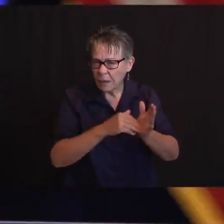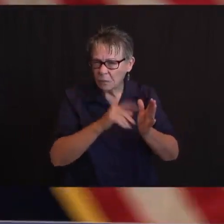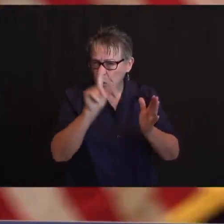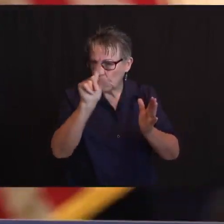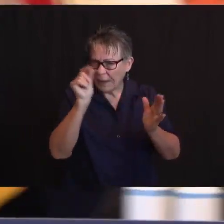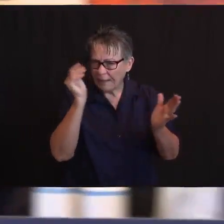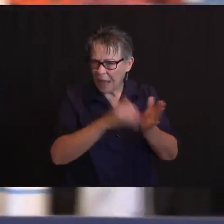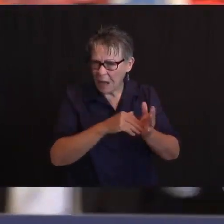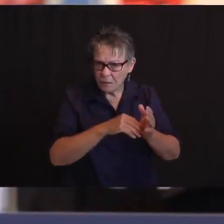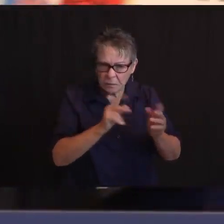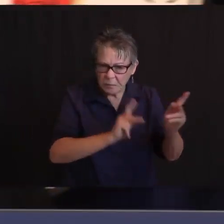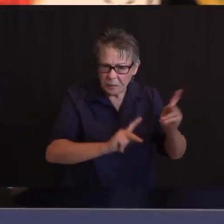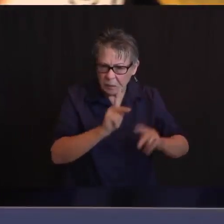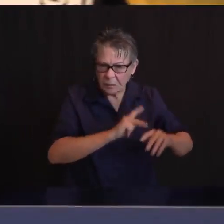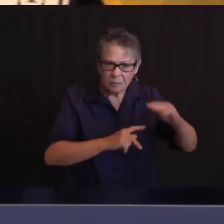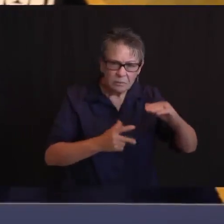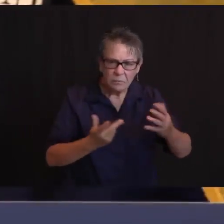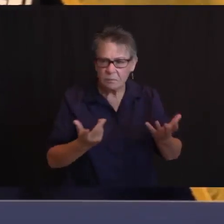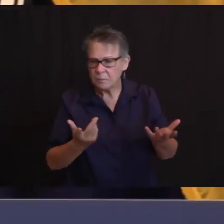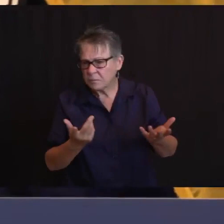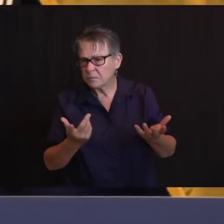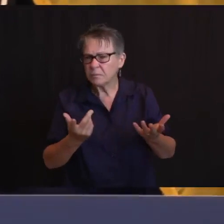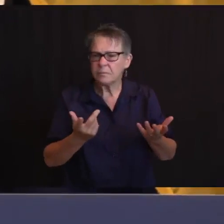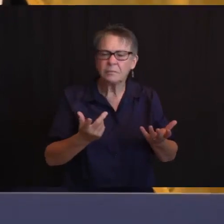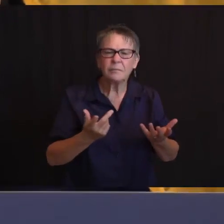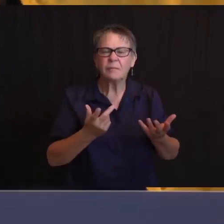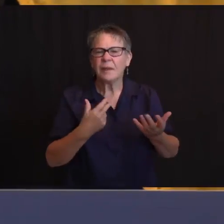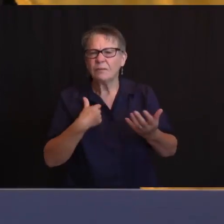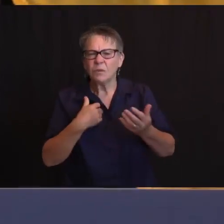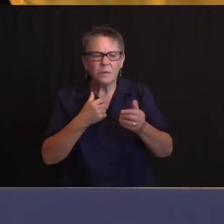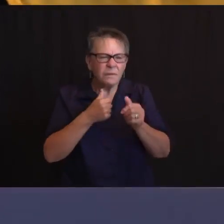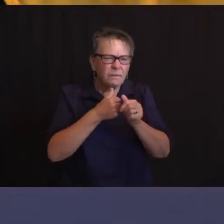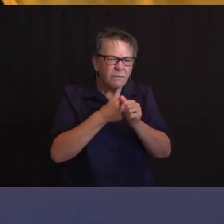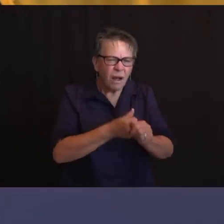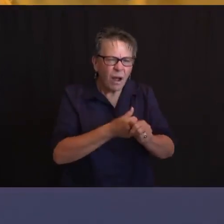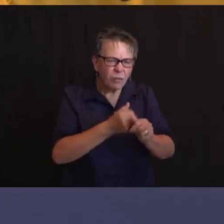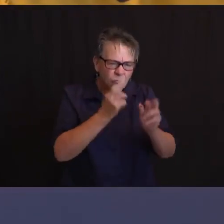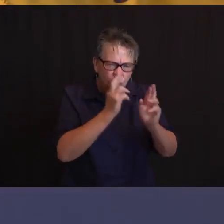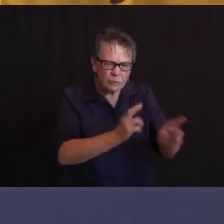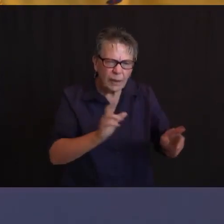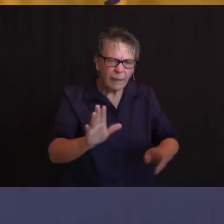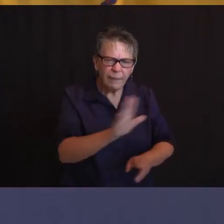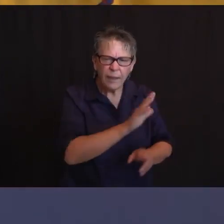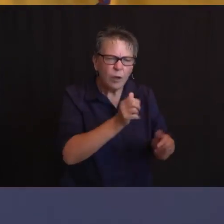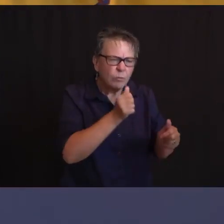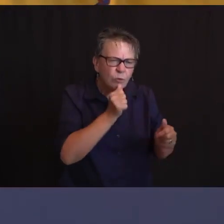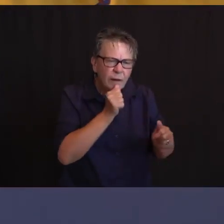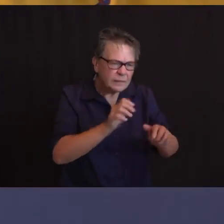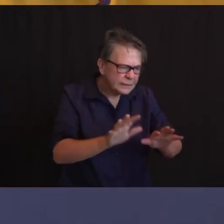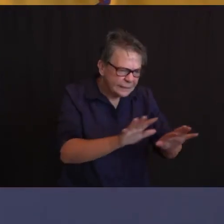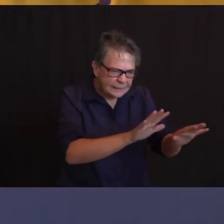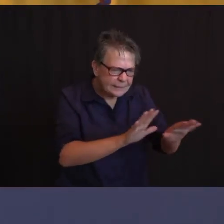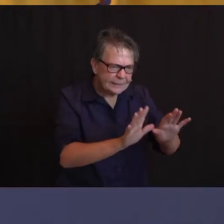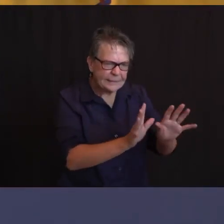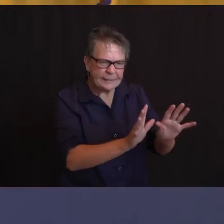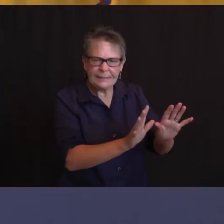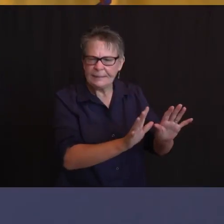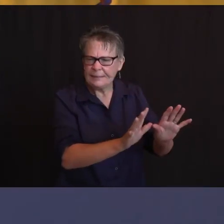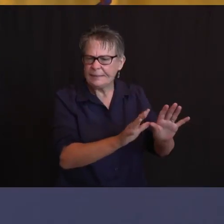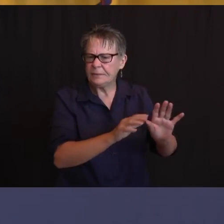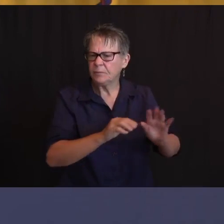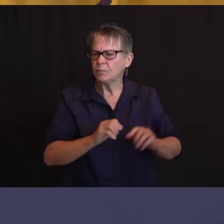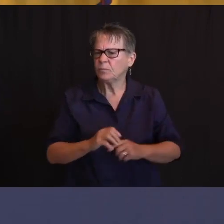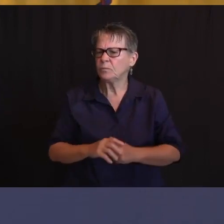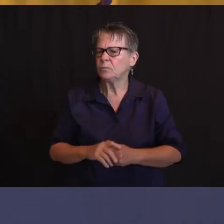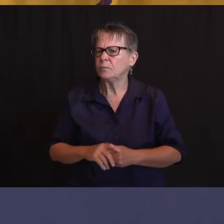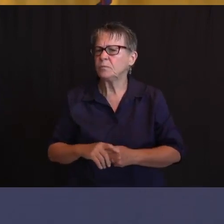On the long-term care bills, Dustin, I won't comment specifically, but these are, if they're the bills I believe they are, that we've been working quite closely with the folks who have